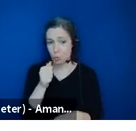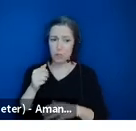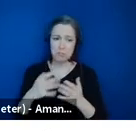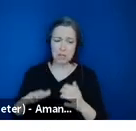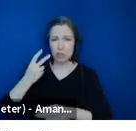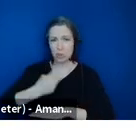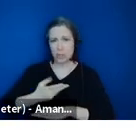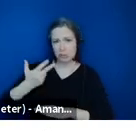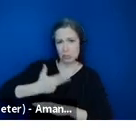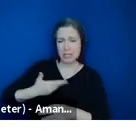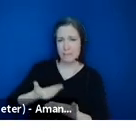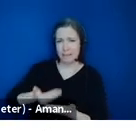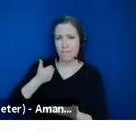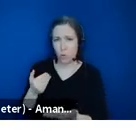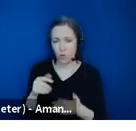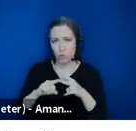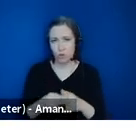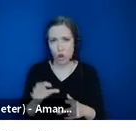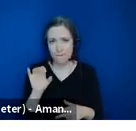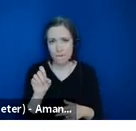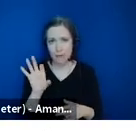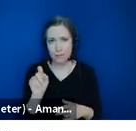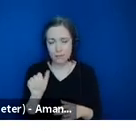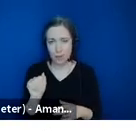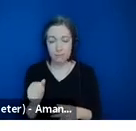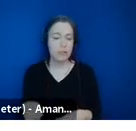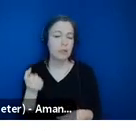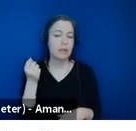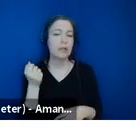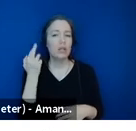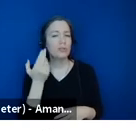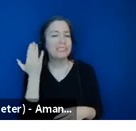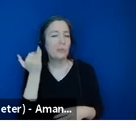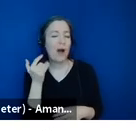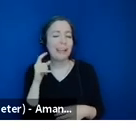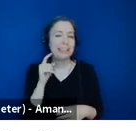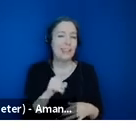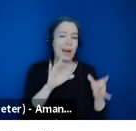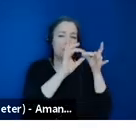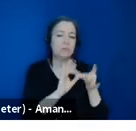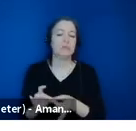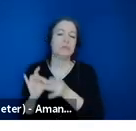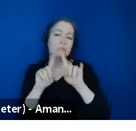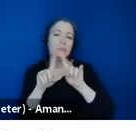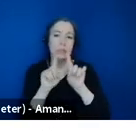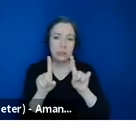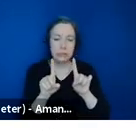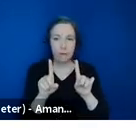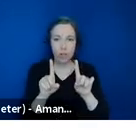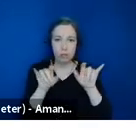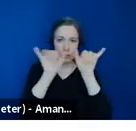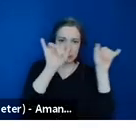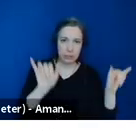when you go in to create this, it communicates with several different government agencies. Social Security Administration is one example where they're